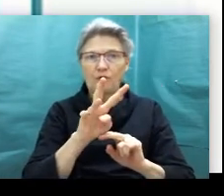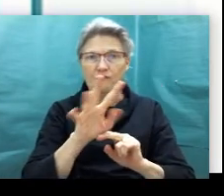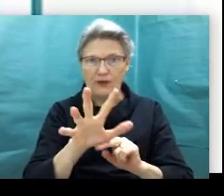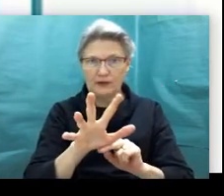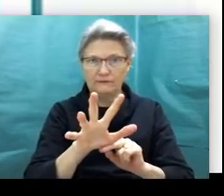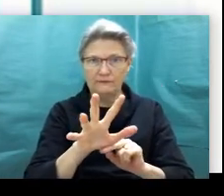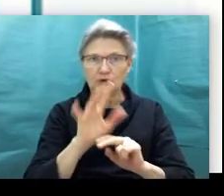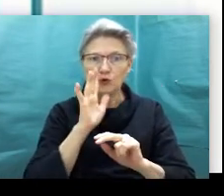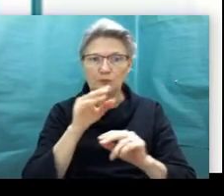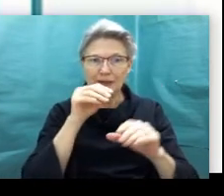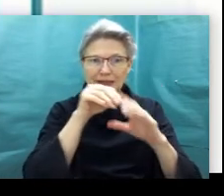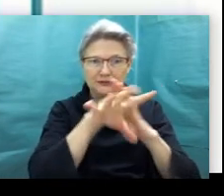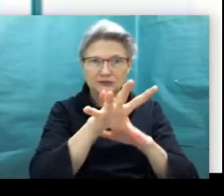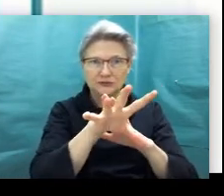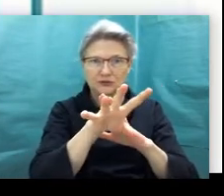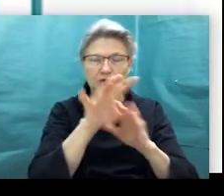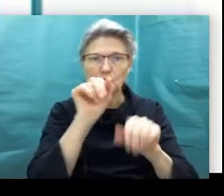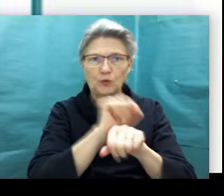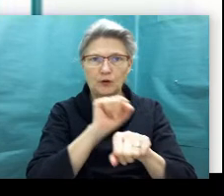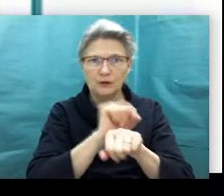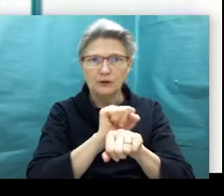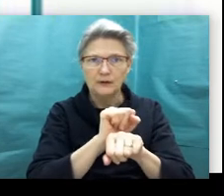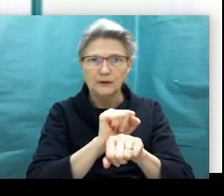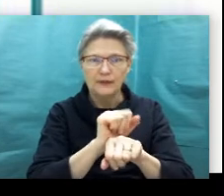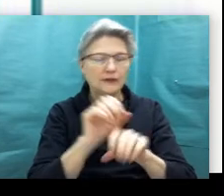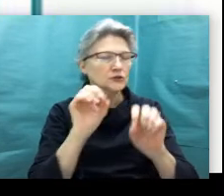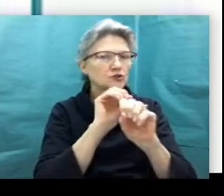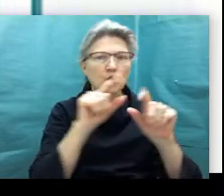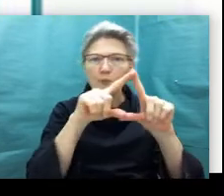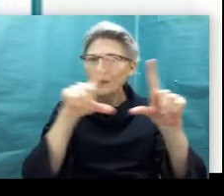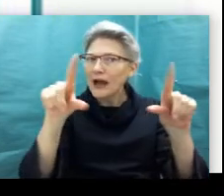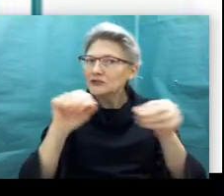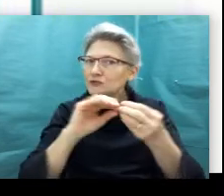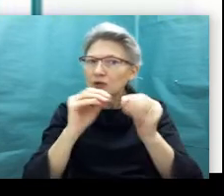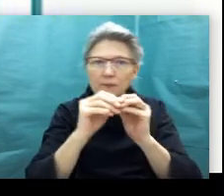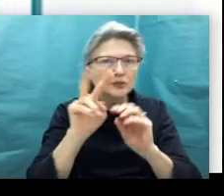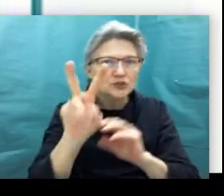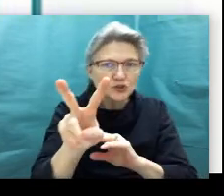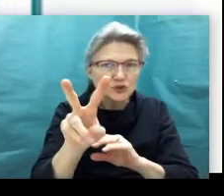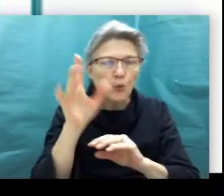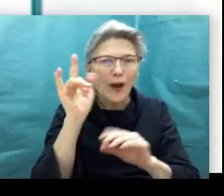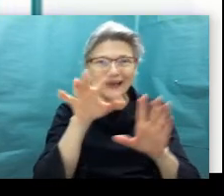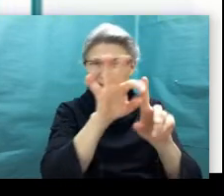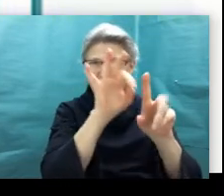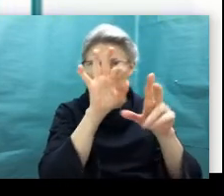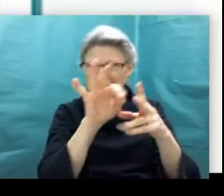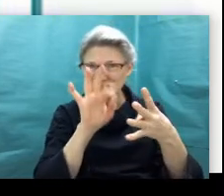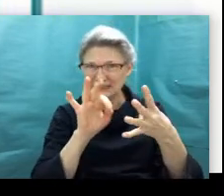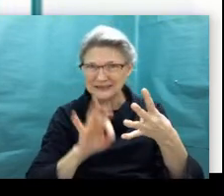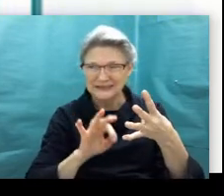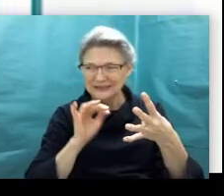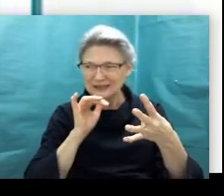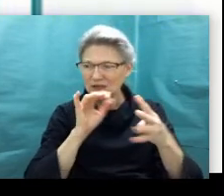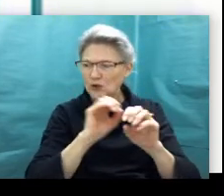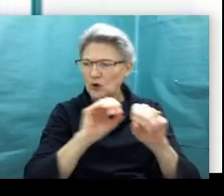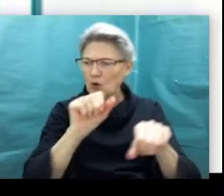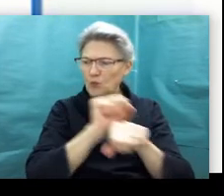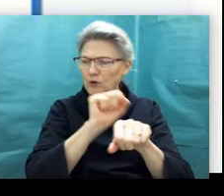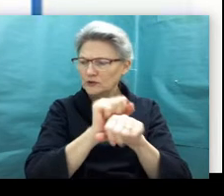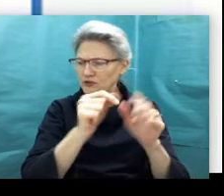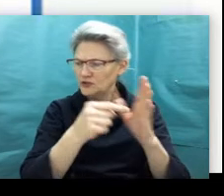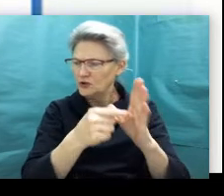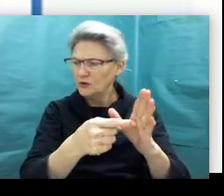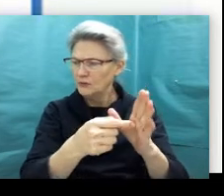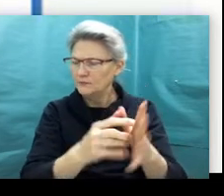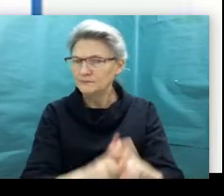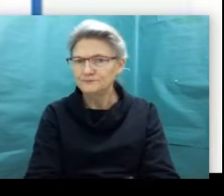where you're going to be inserting your work. There isn't a box for question 2 because it's a multiple choice that you don't need to show your work for. Okay, so let's